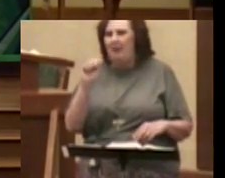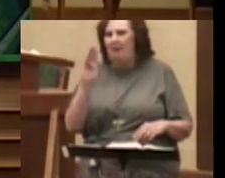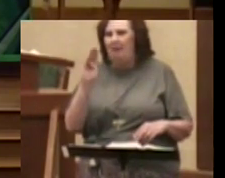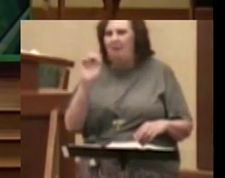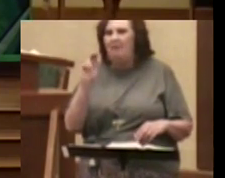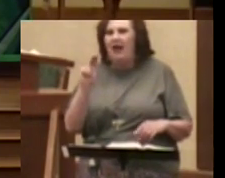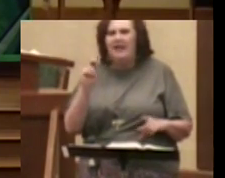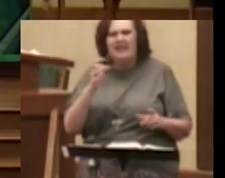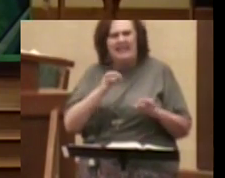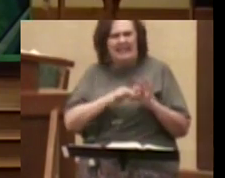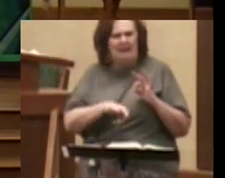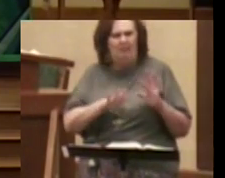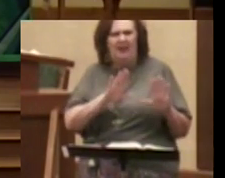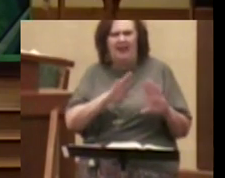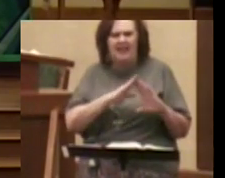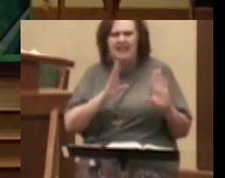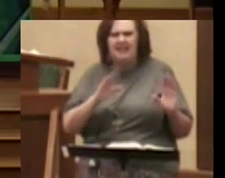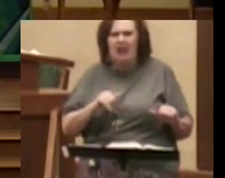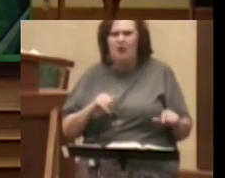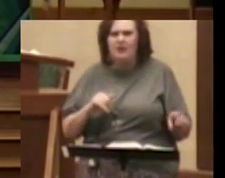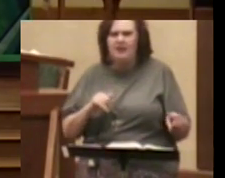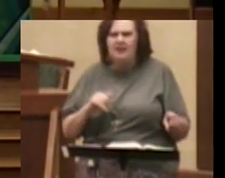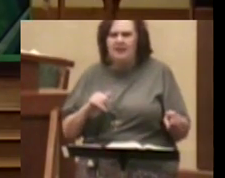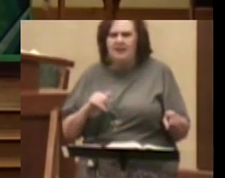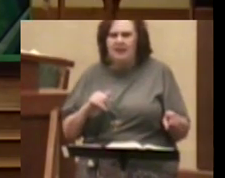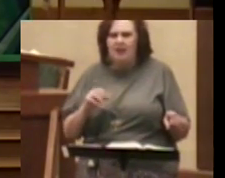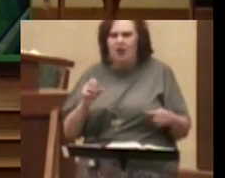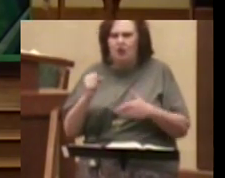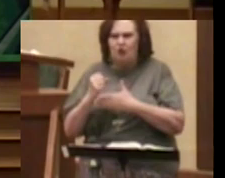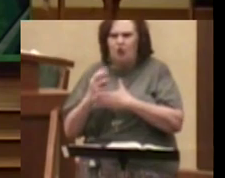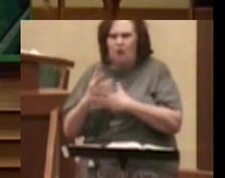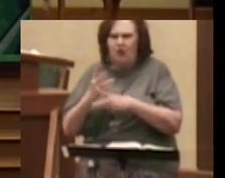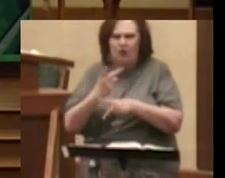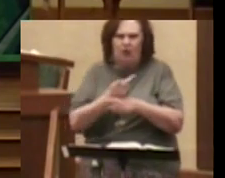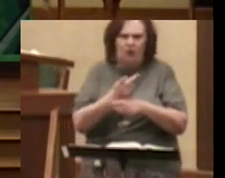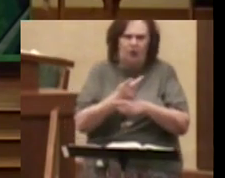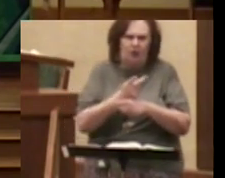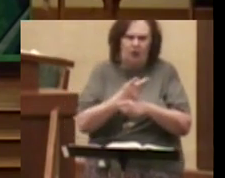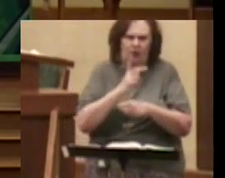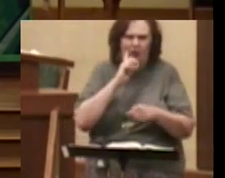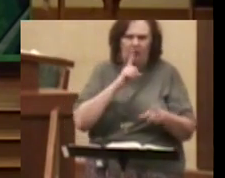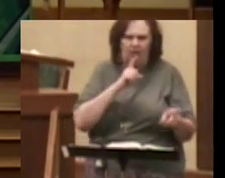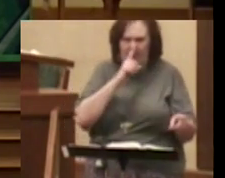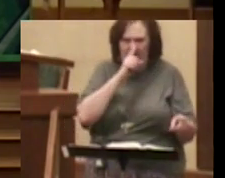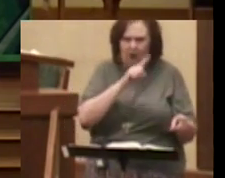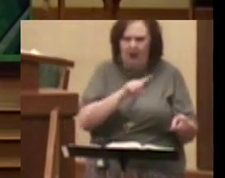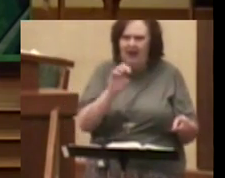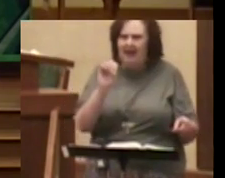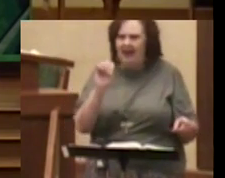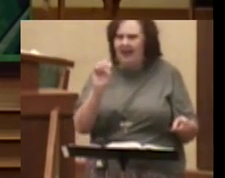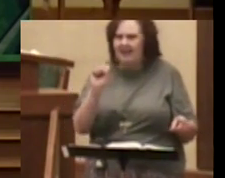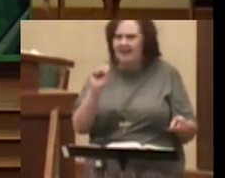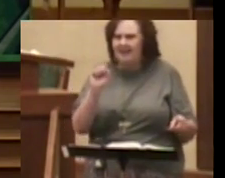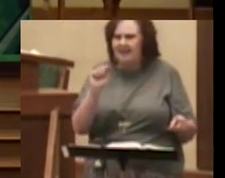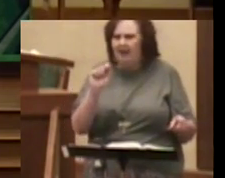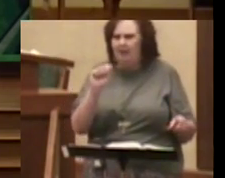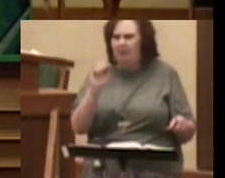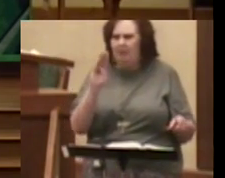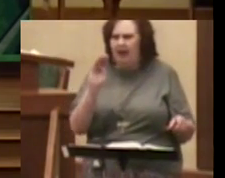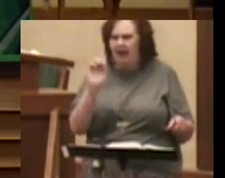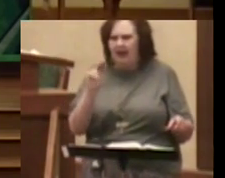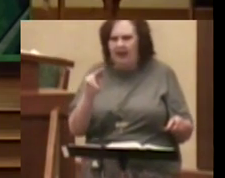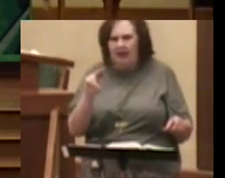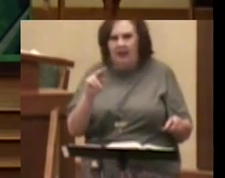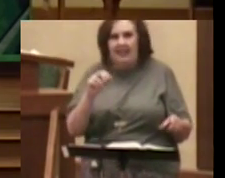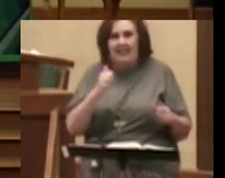simple surroundings. He was tended to by a social worker who had been assigned to him. Each of the homes in which we worked